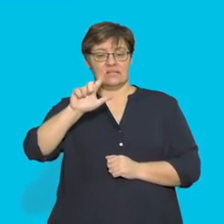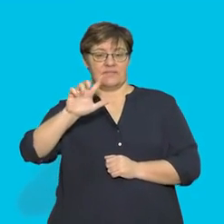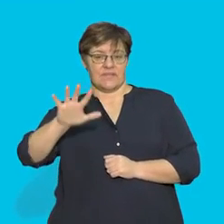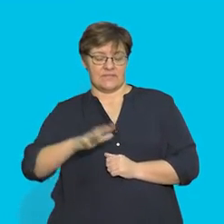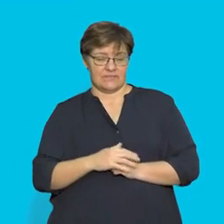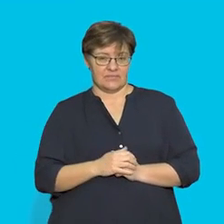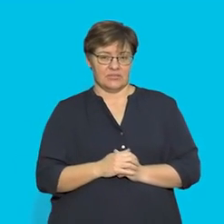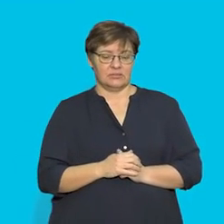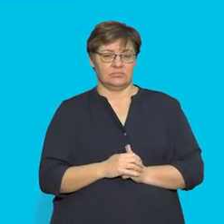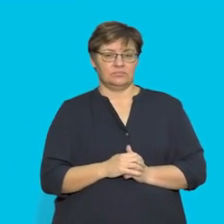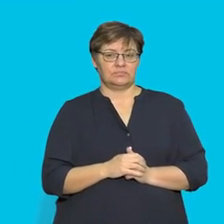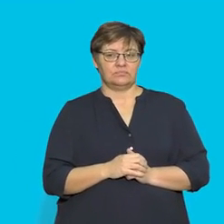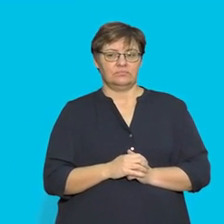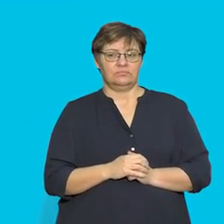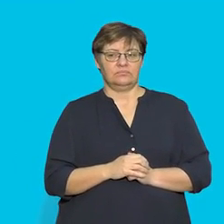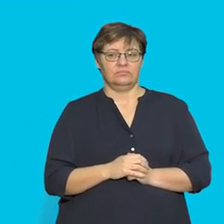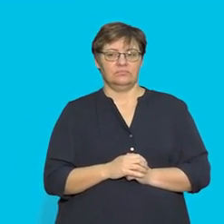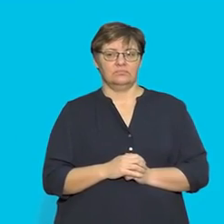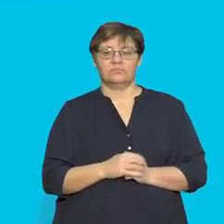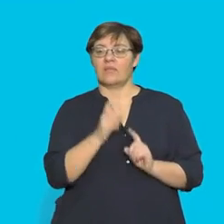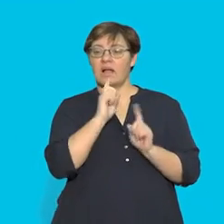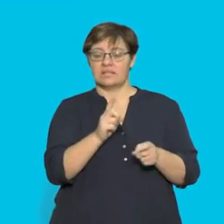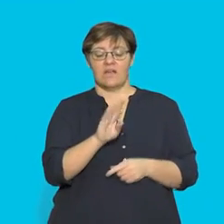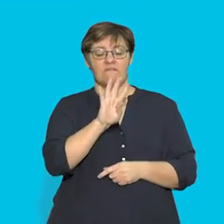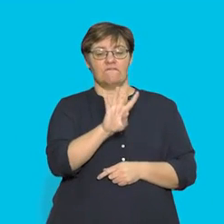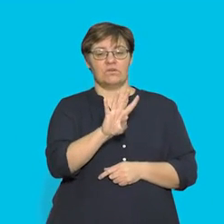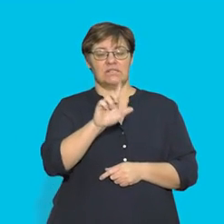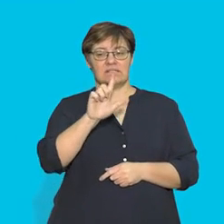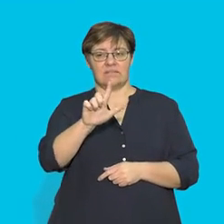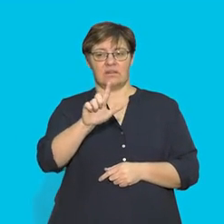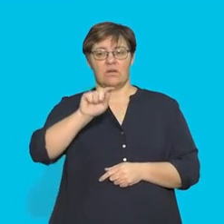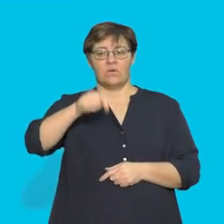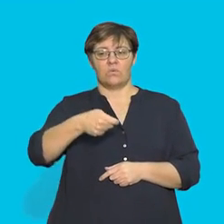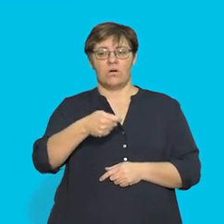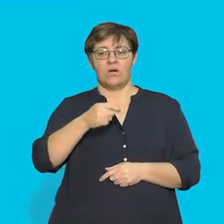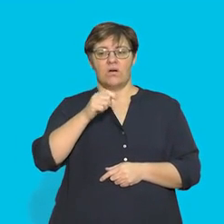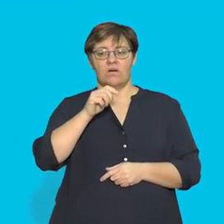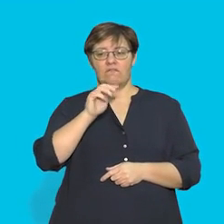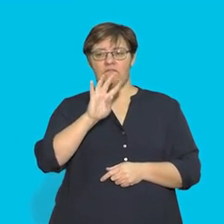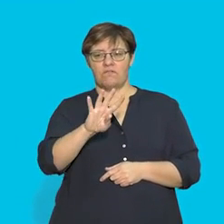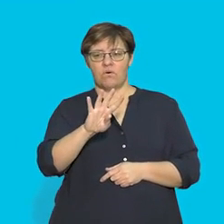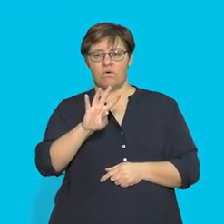sine of 75. So our answer is going to be